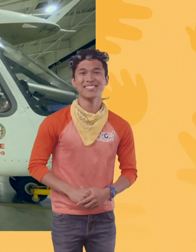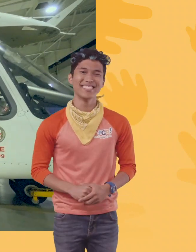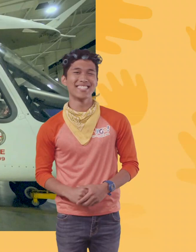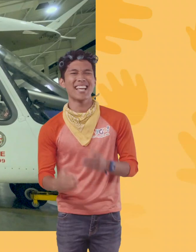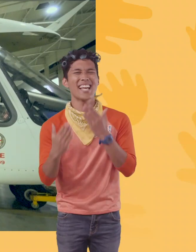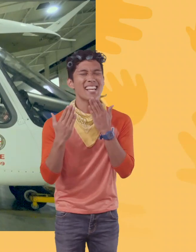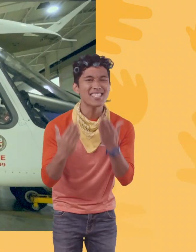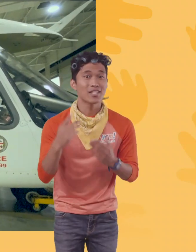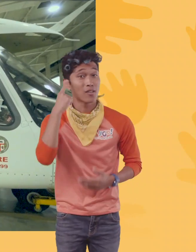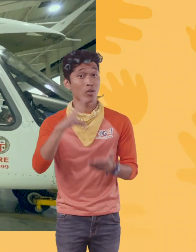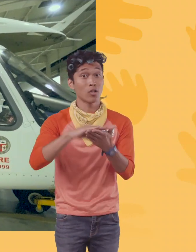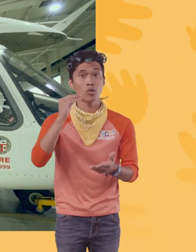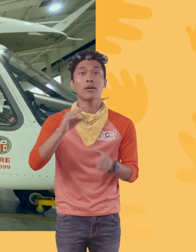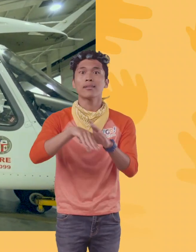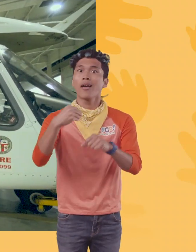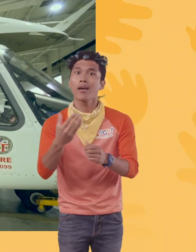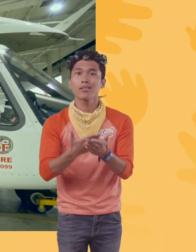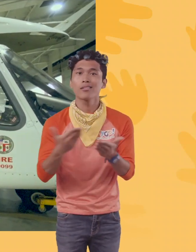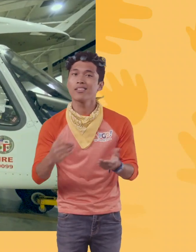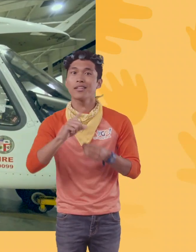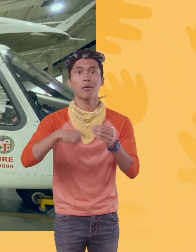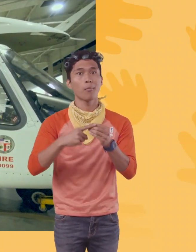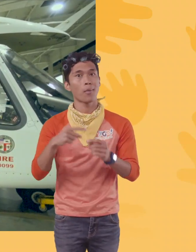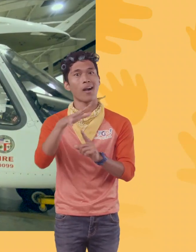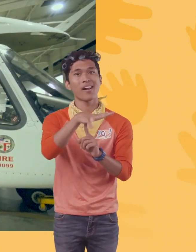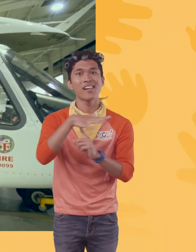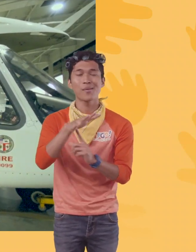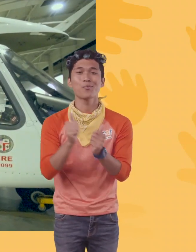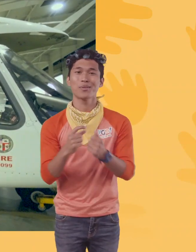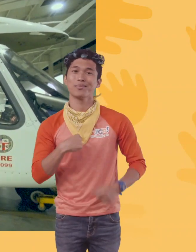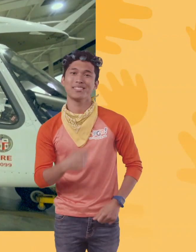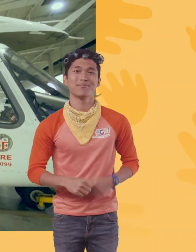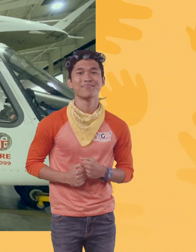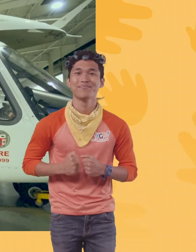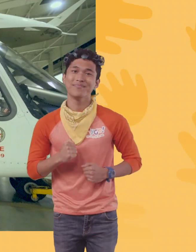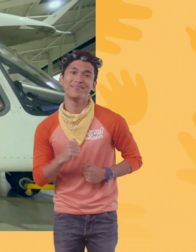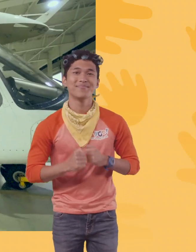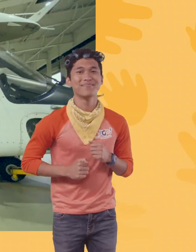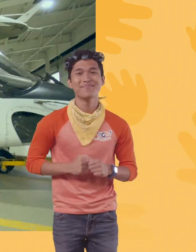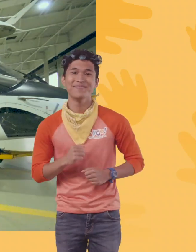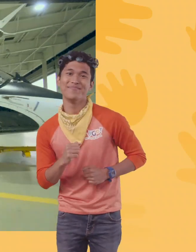Thanks so much for learning about the exterior parts of the helicopter with me.